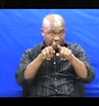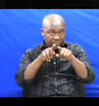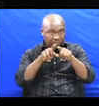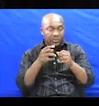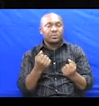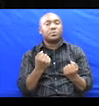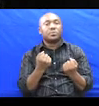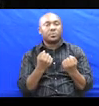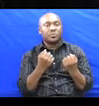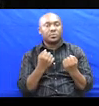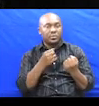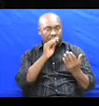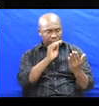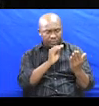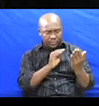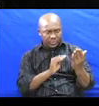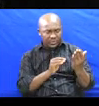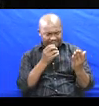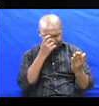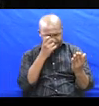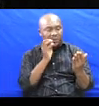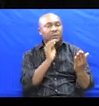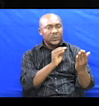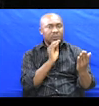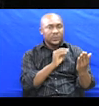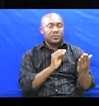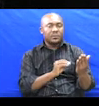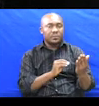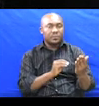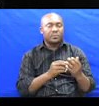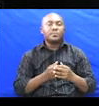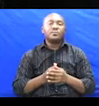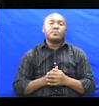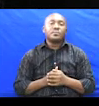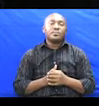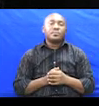homework for you to do.